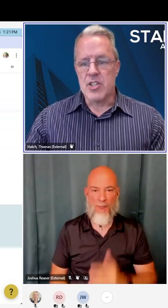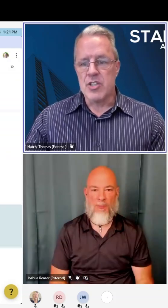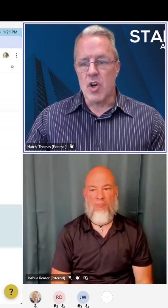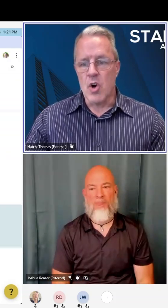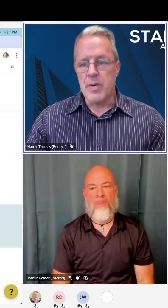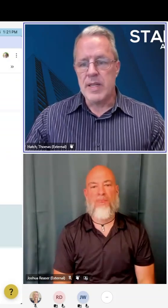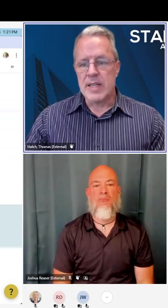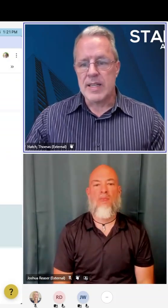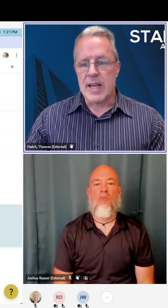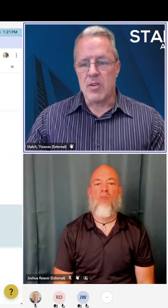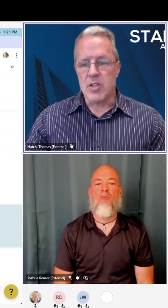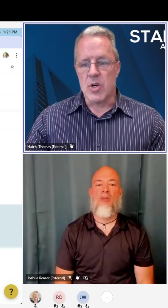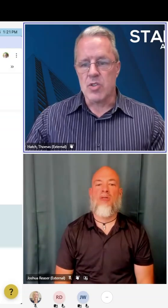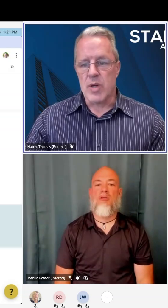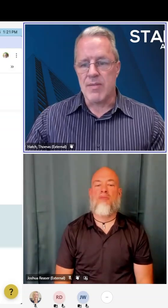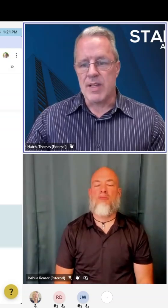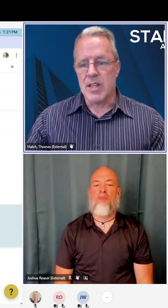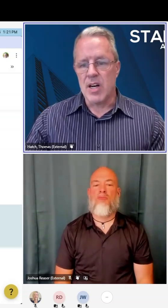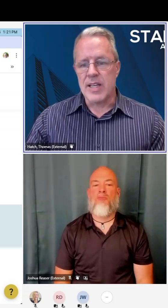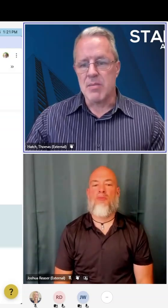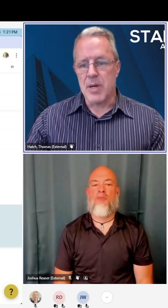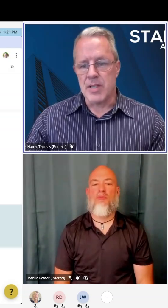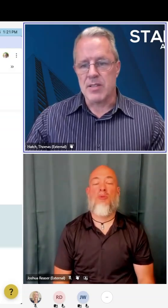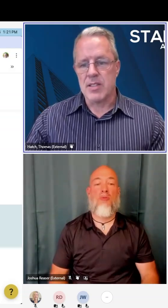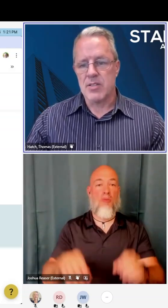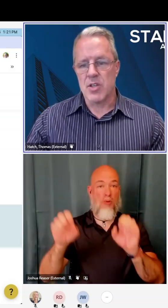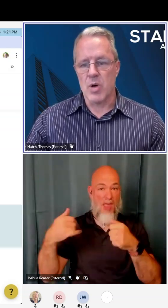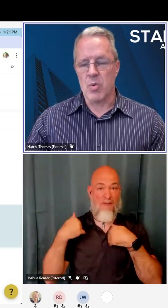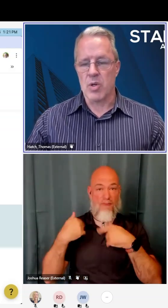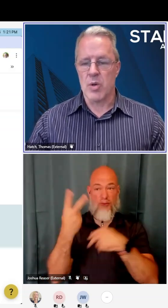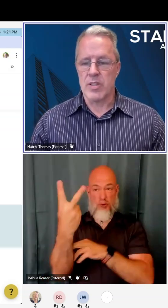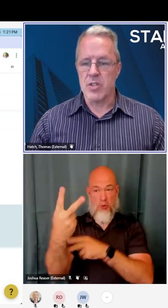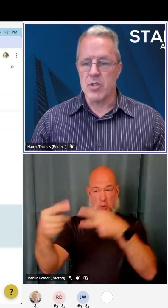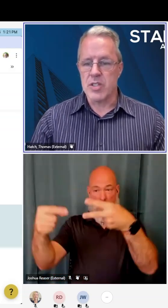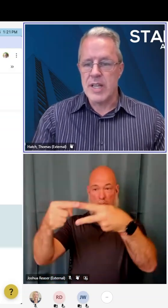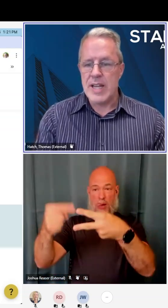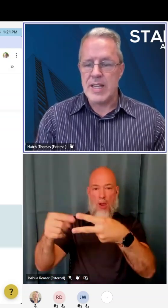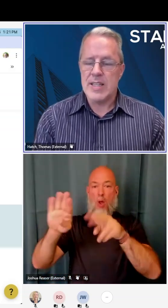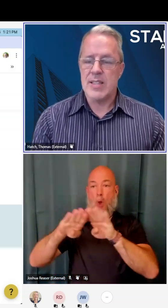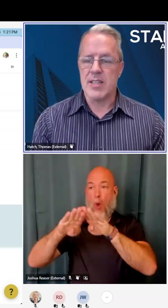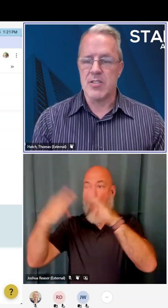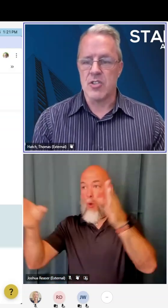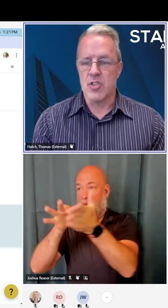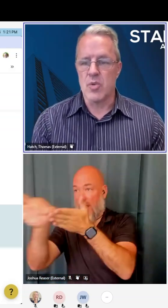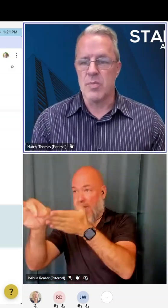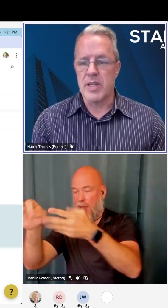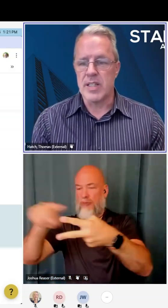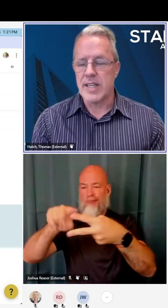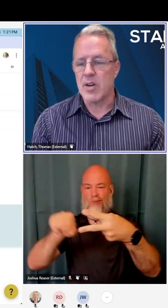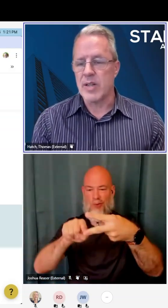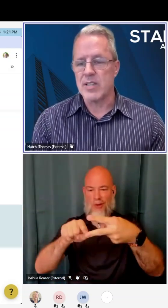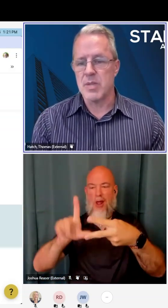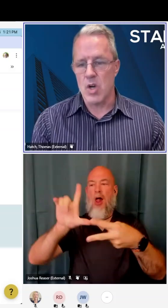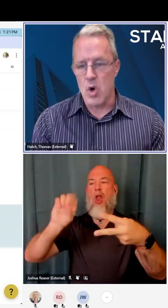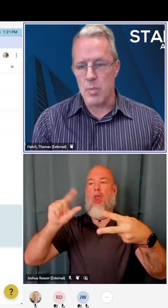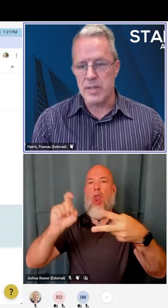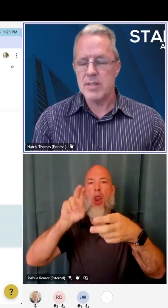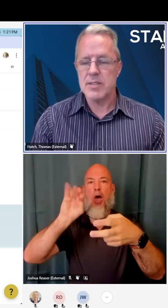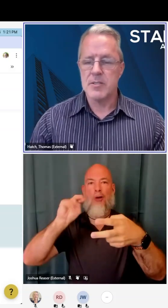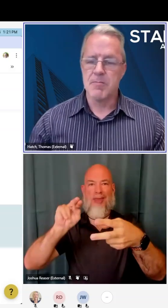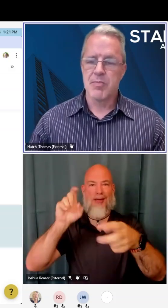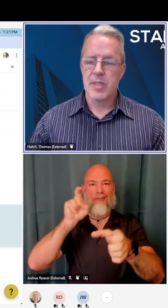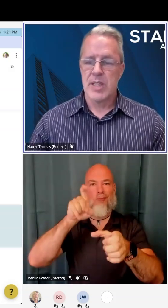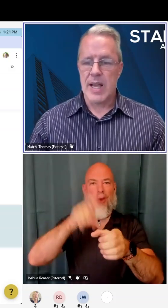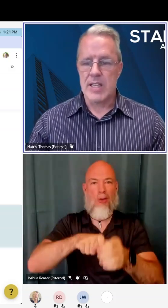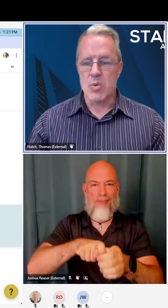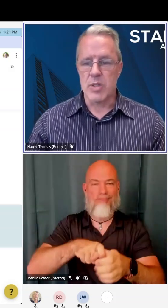In addition to opening an account, you also have a login button. So what we're going to do today is assume that the account has been